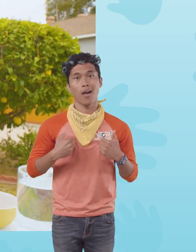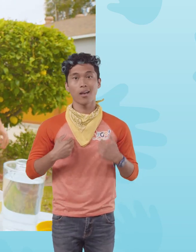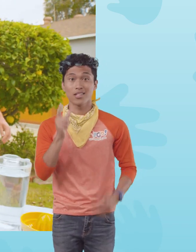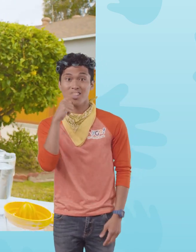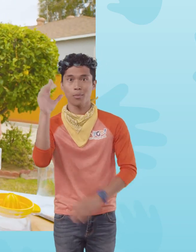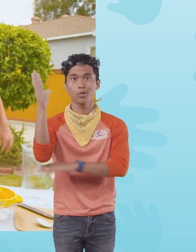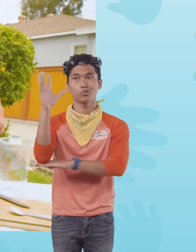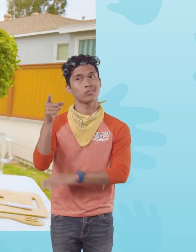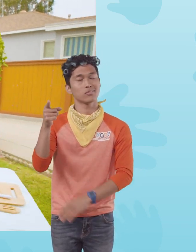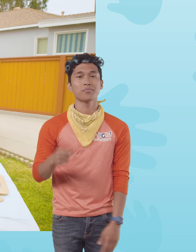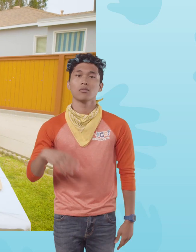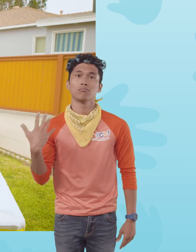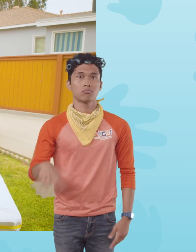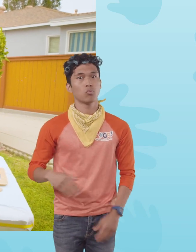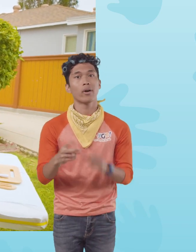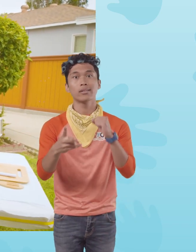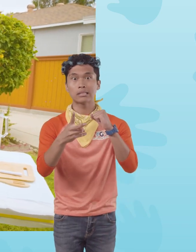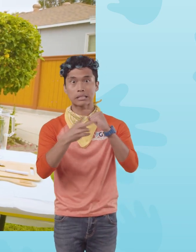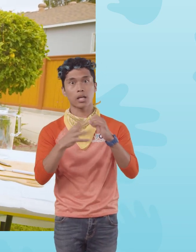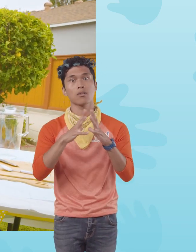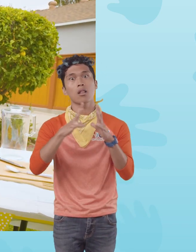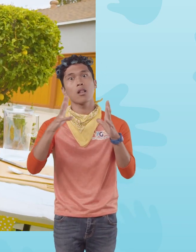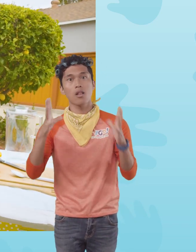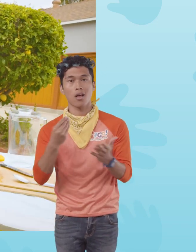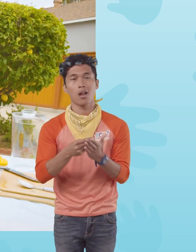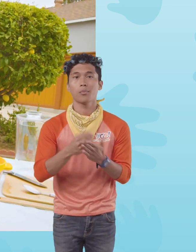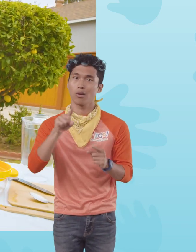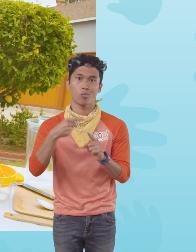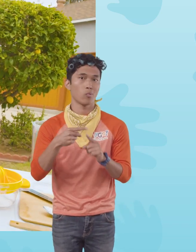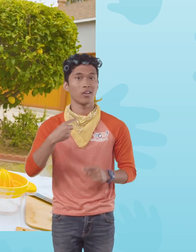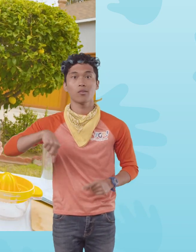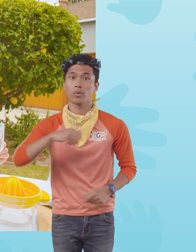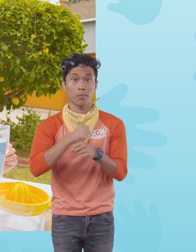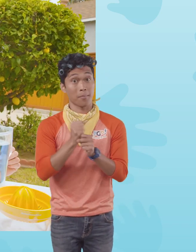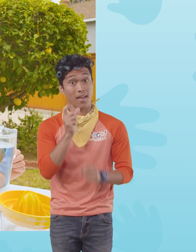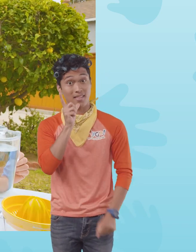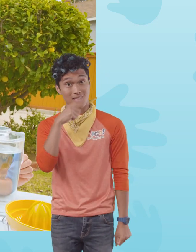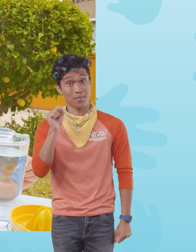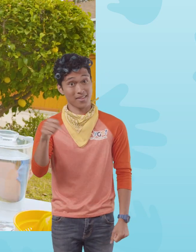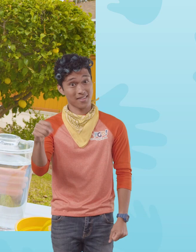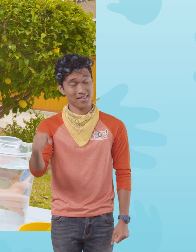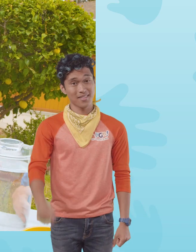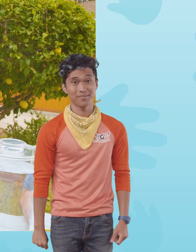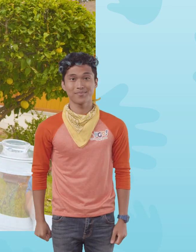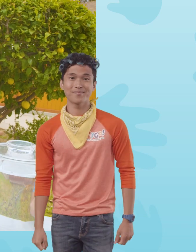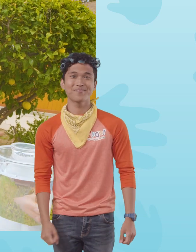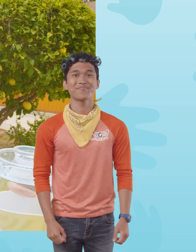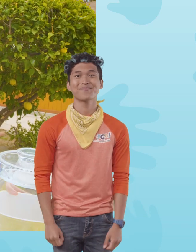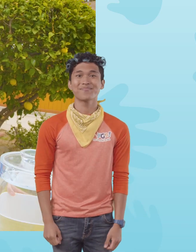own lemon tree. That definitely saves us a lot of money when we calculate how much this lemonade cost us to